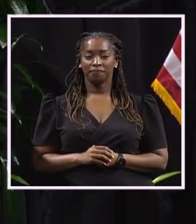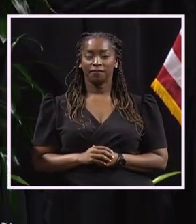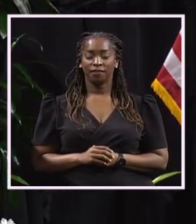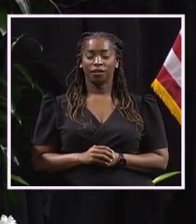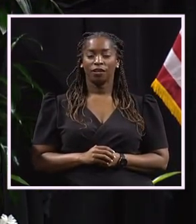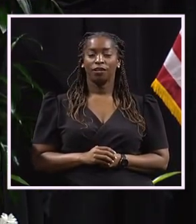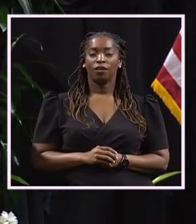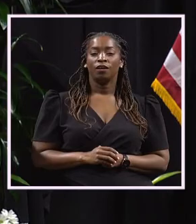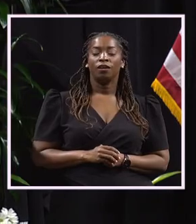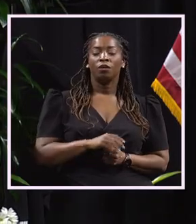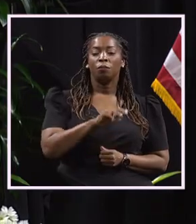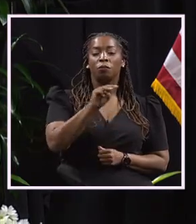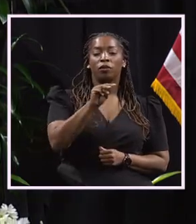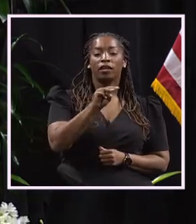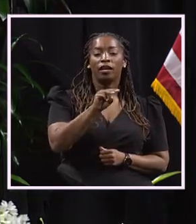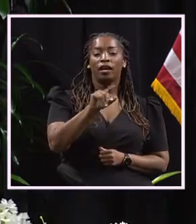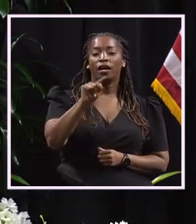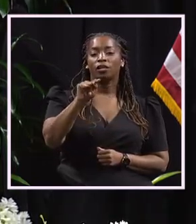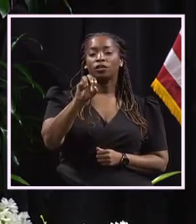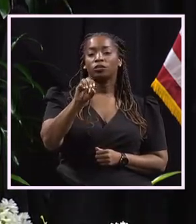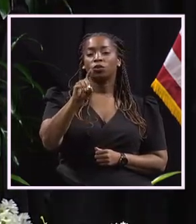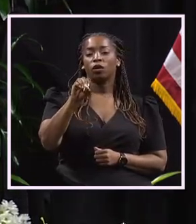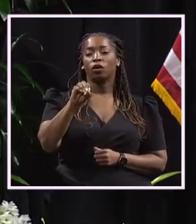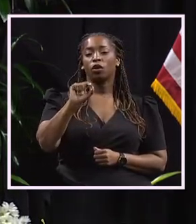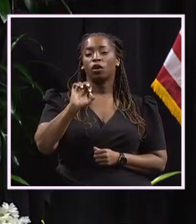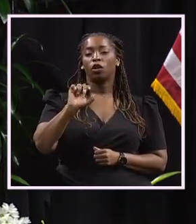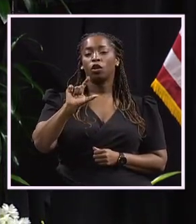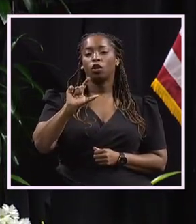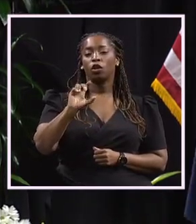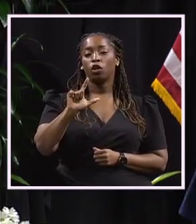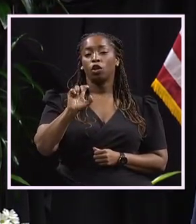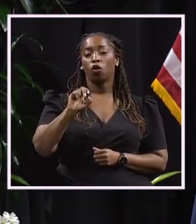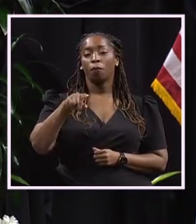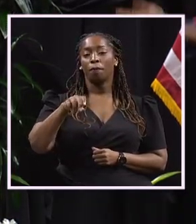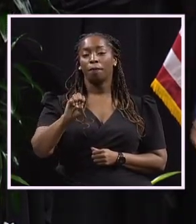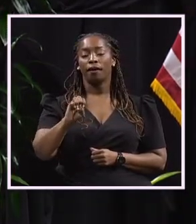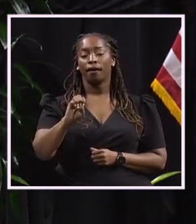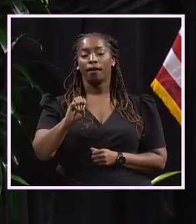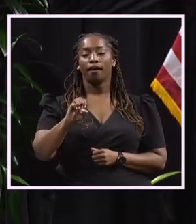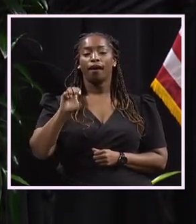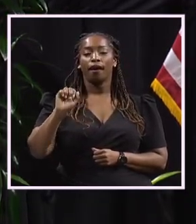Munmia Tuelalope Adelima.